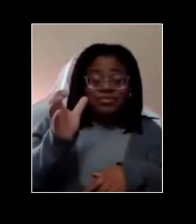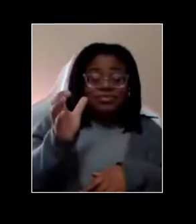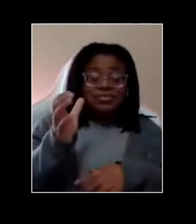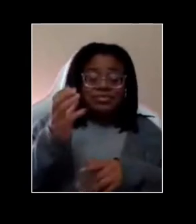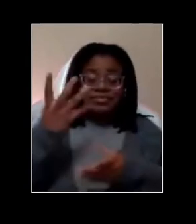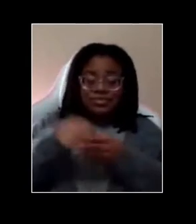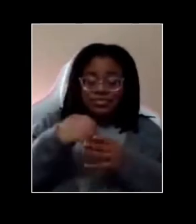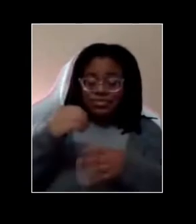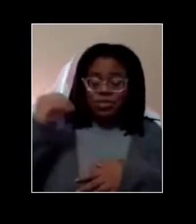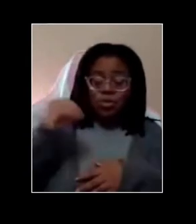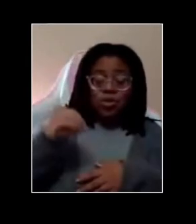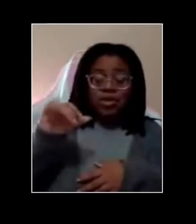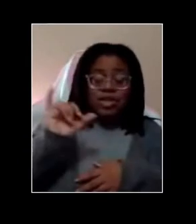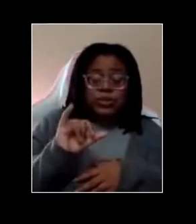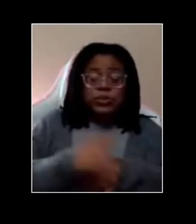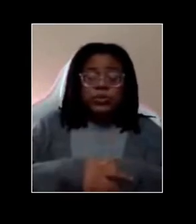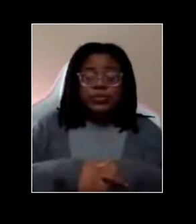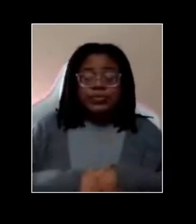Oregon as well.